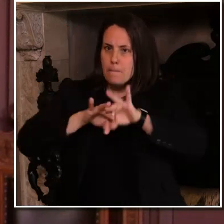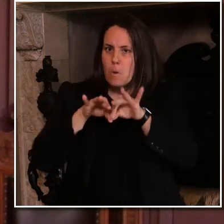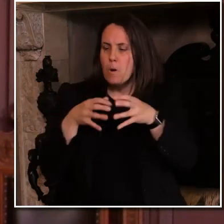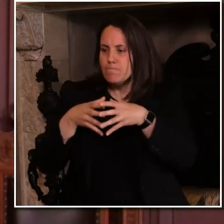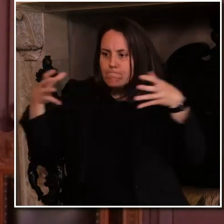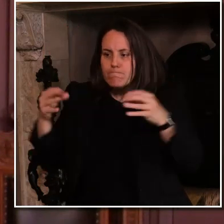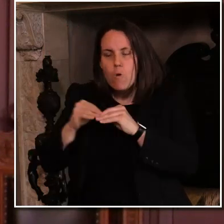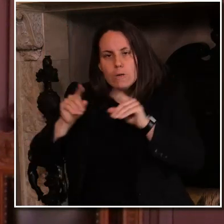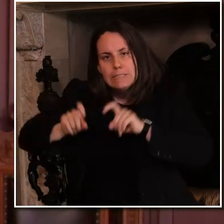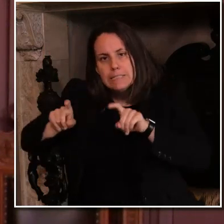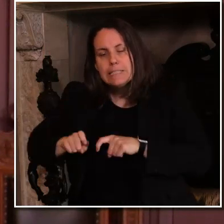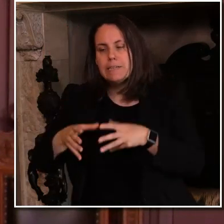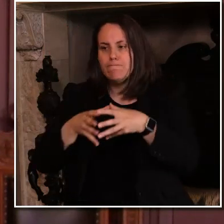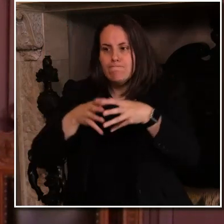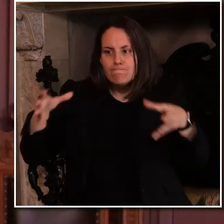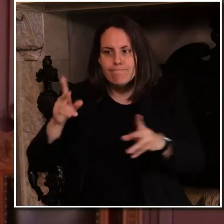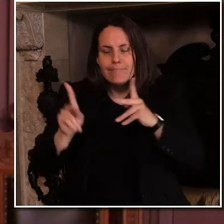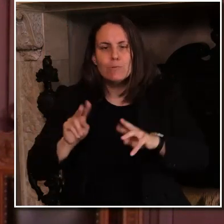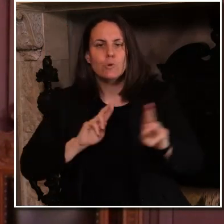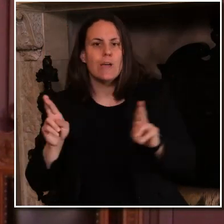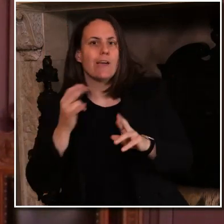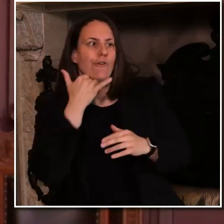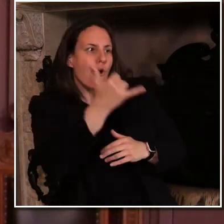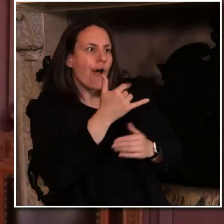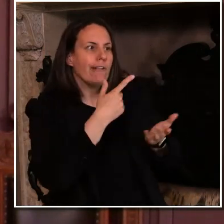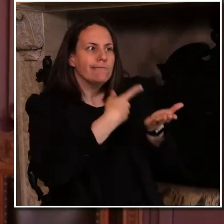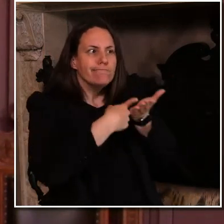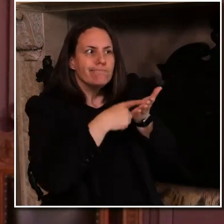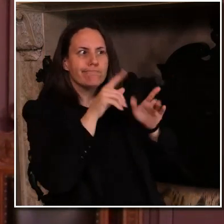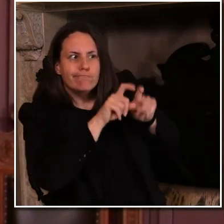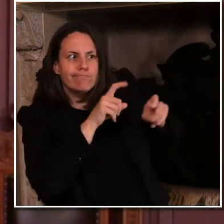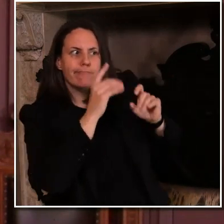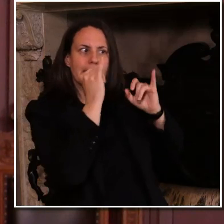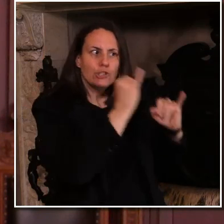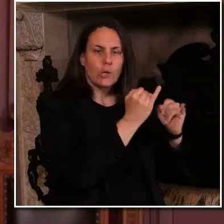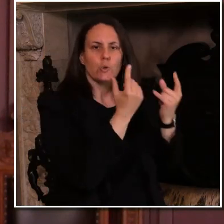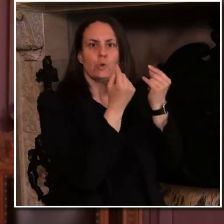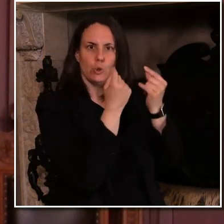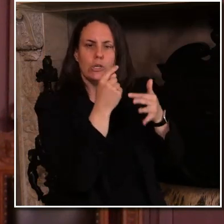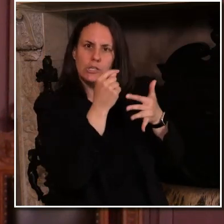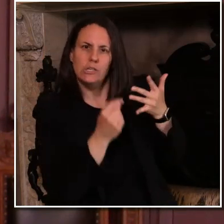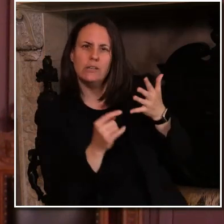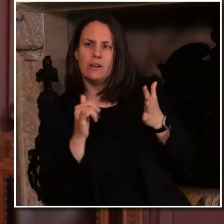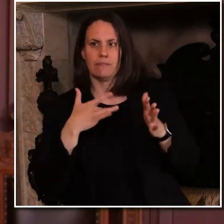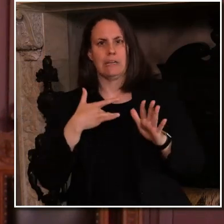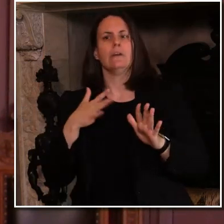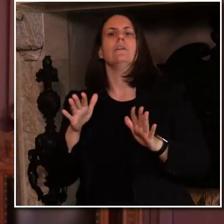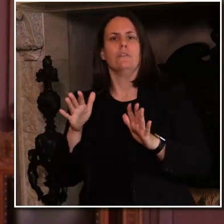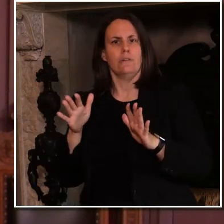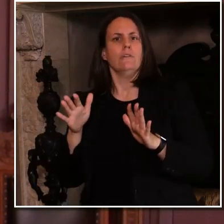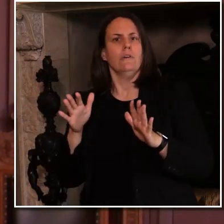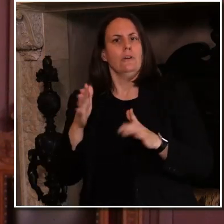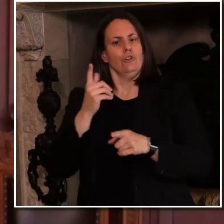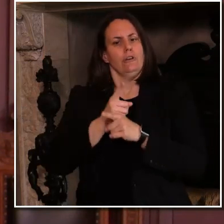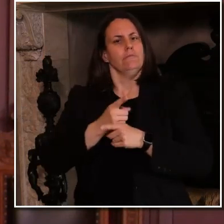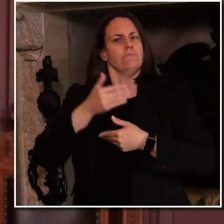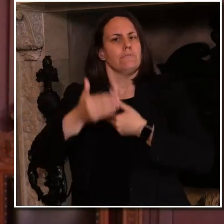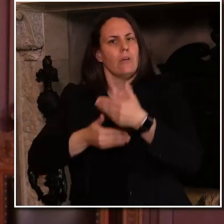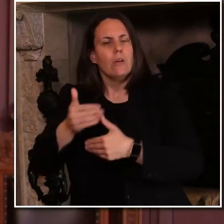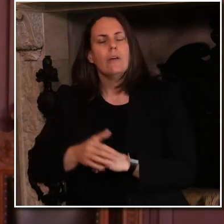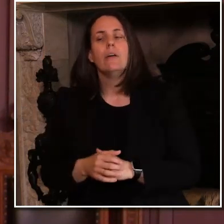importance, as we are trying to do now, of turning the dial when we can to open up the